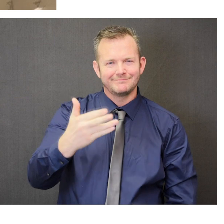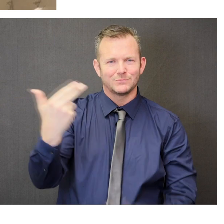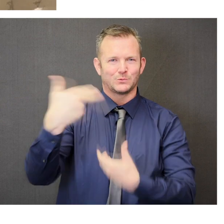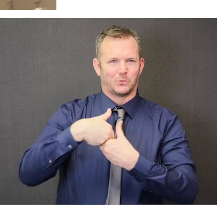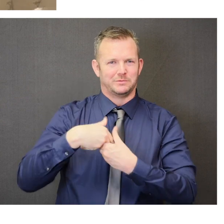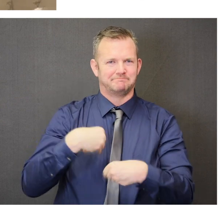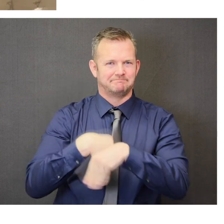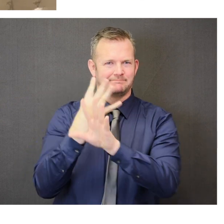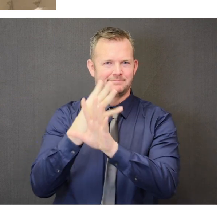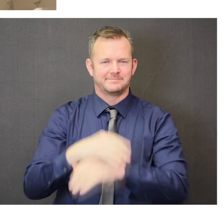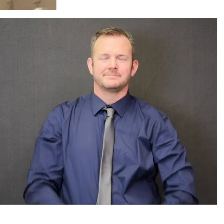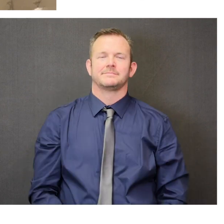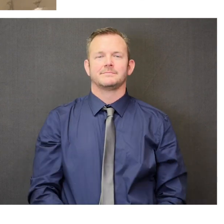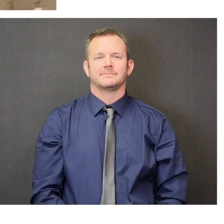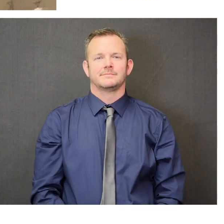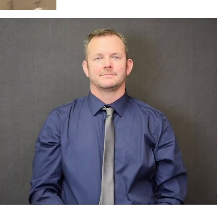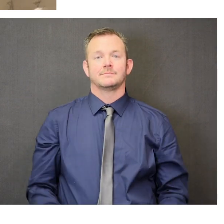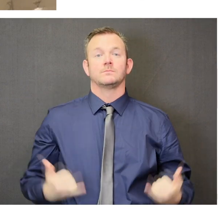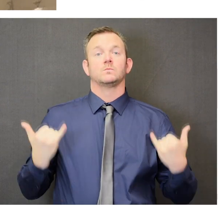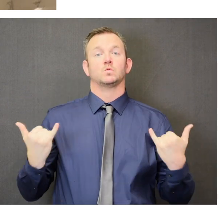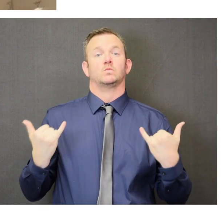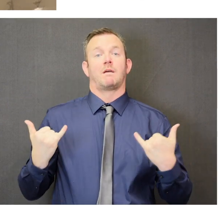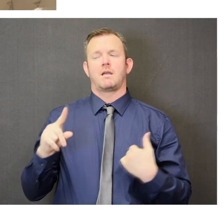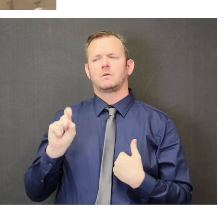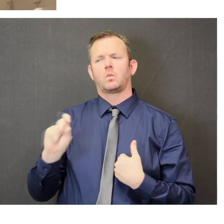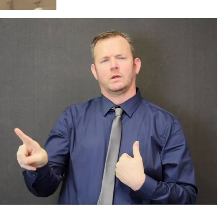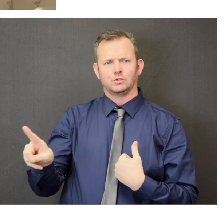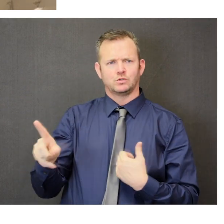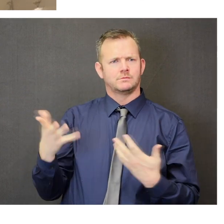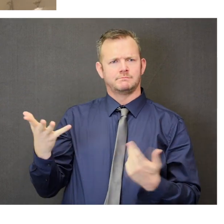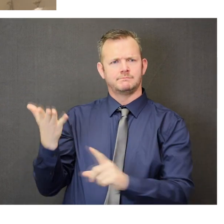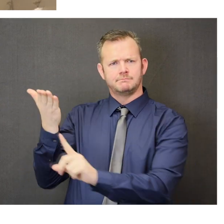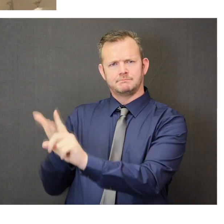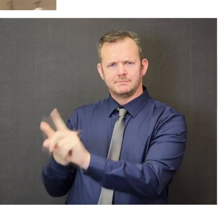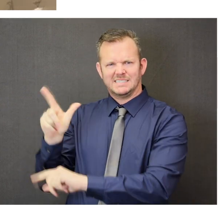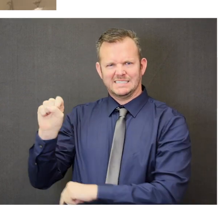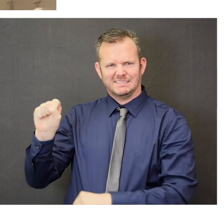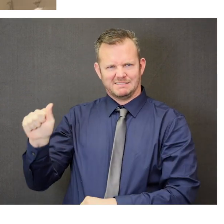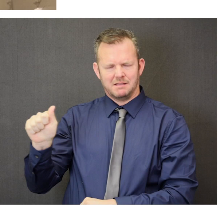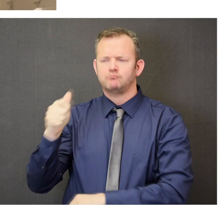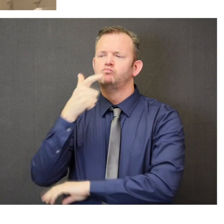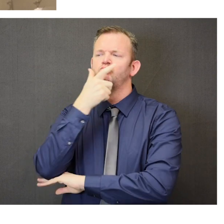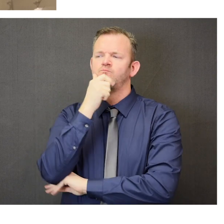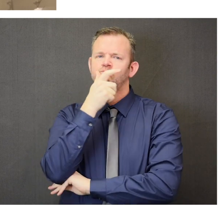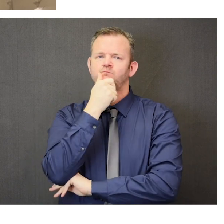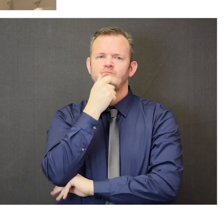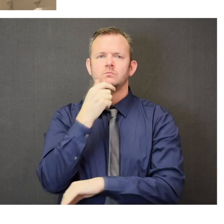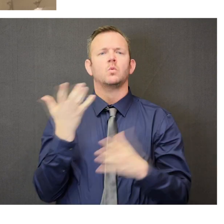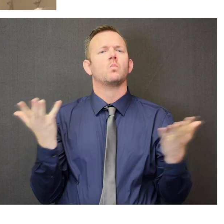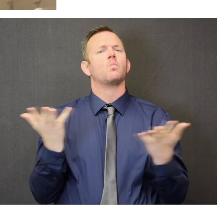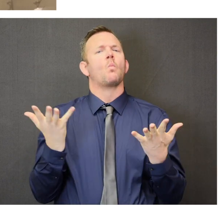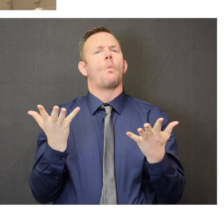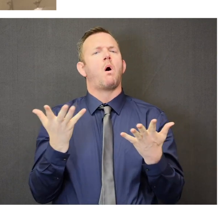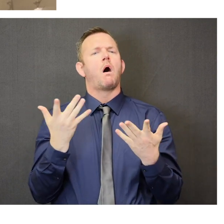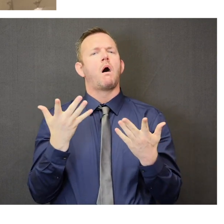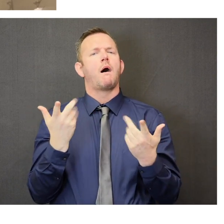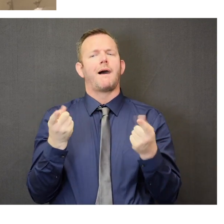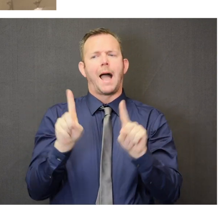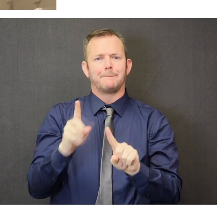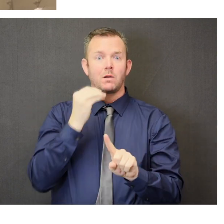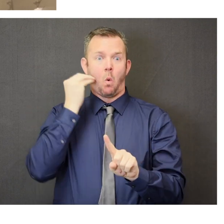Thank you for connecting. The question that we want to ask today to Lisa Dion is, what happens at